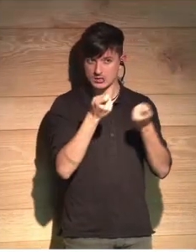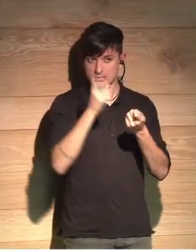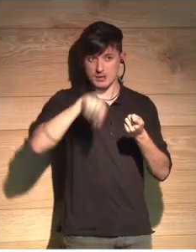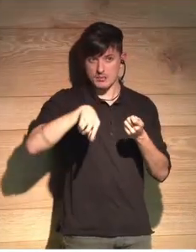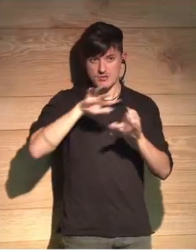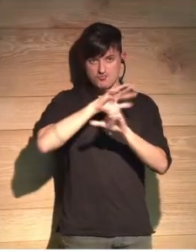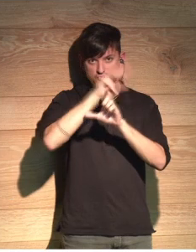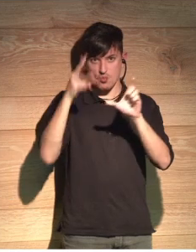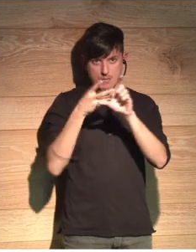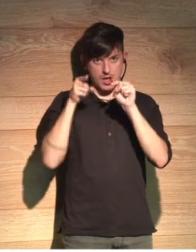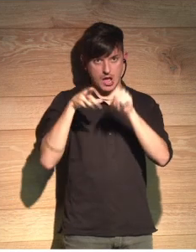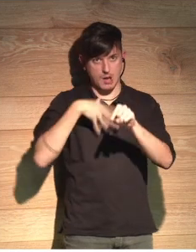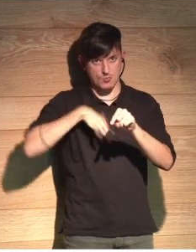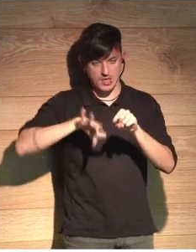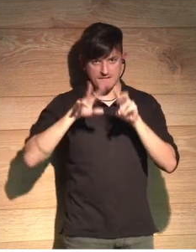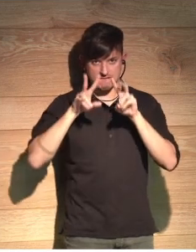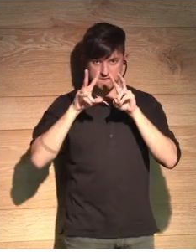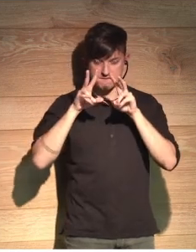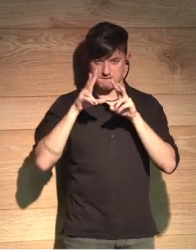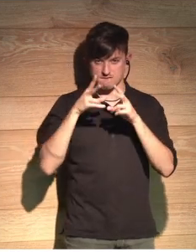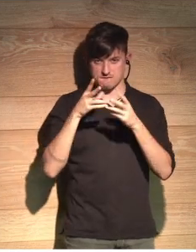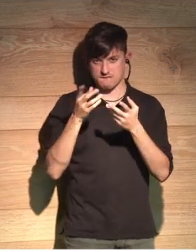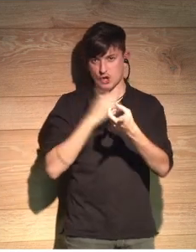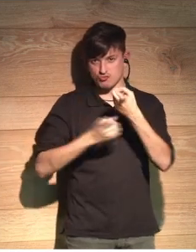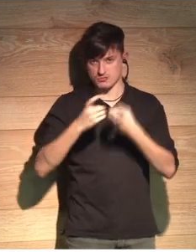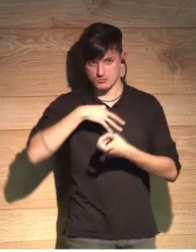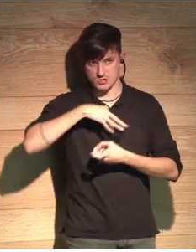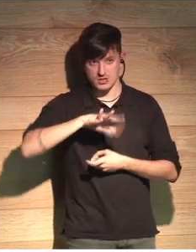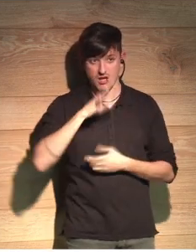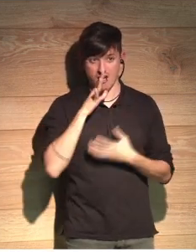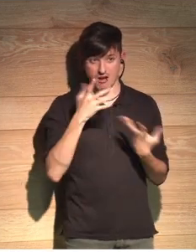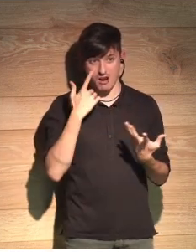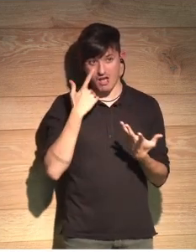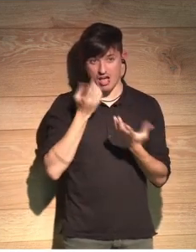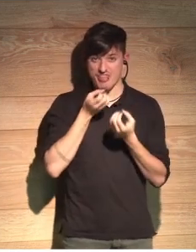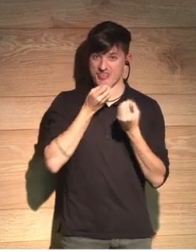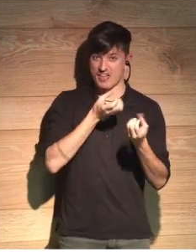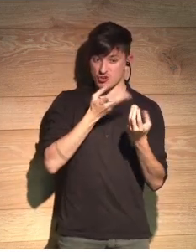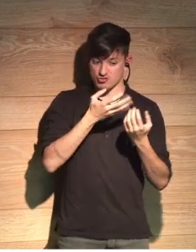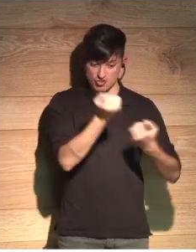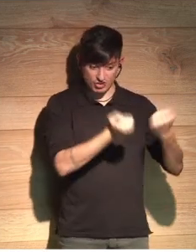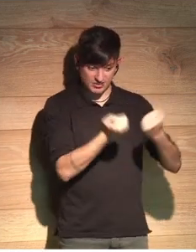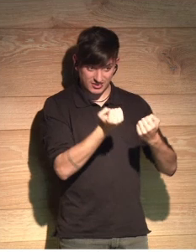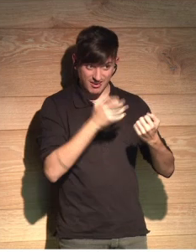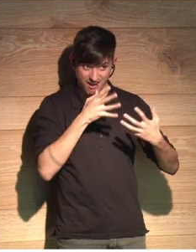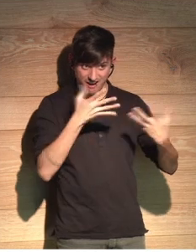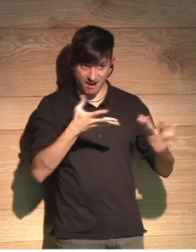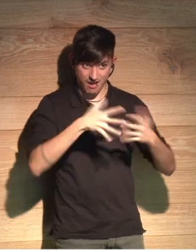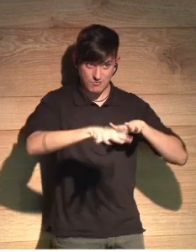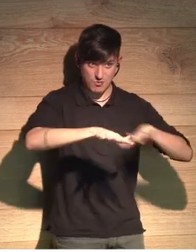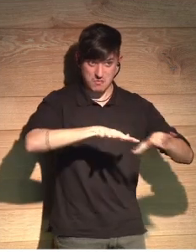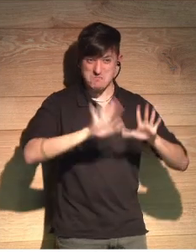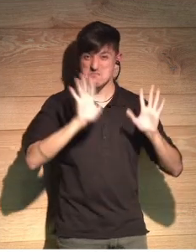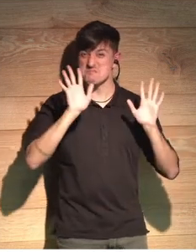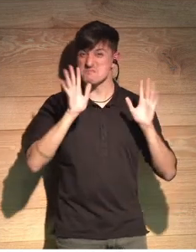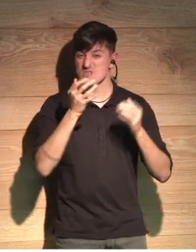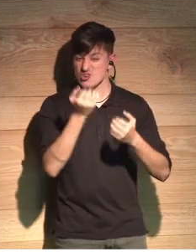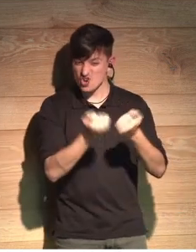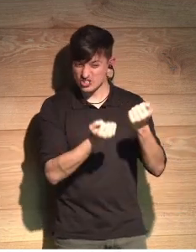so far you saw data about people connecting or cars moving, but the car itself not only moves in sense